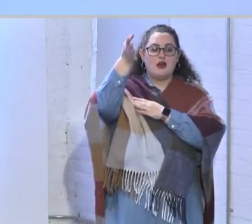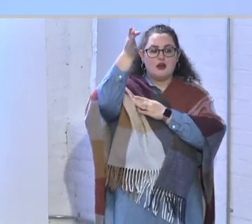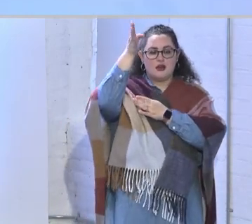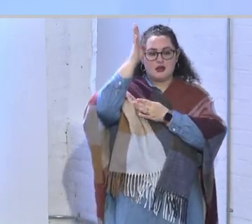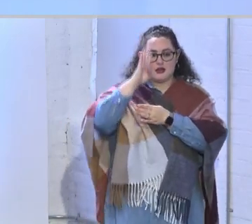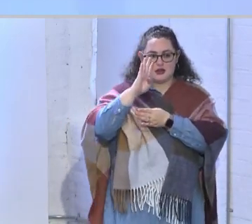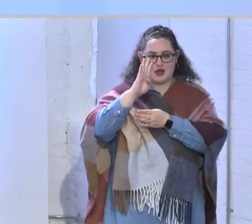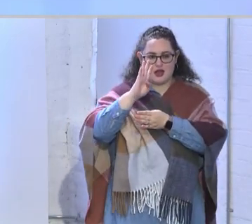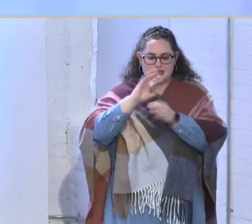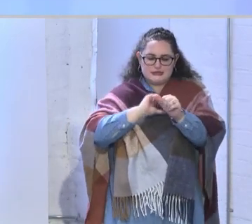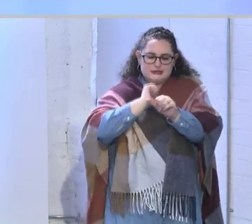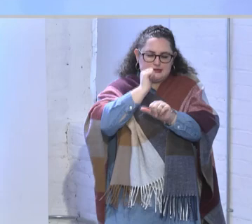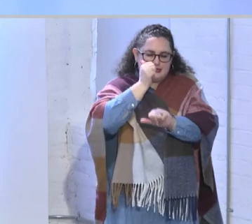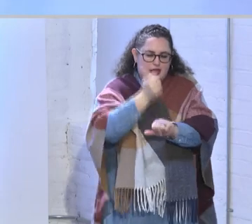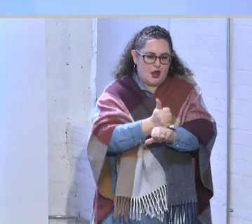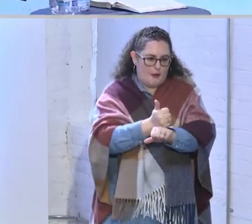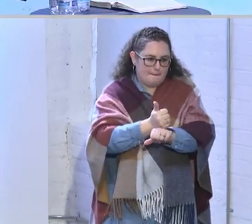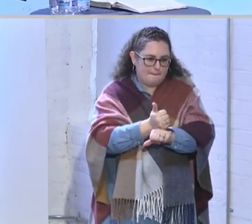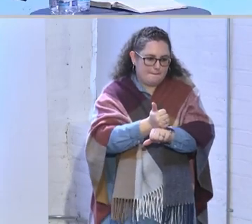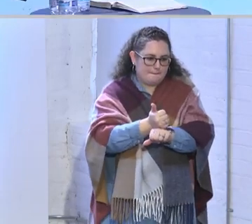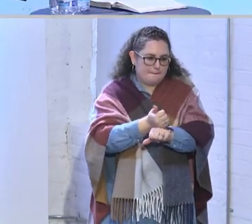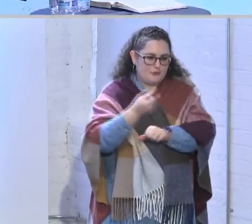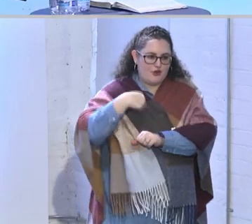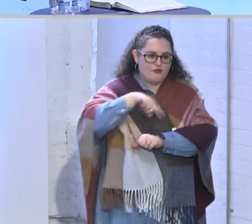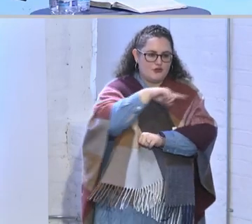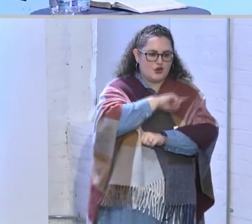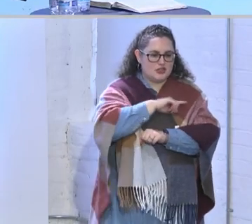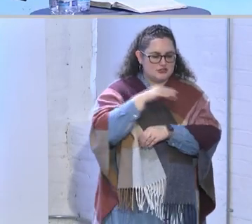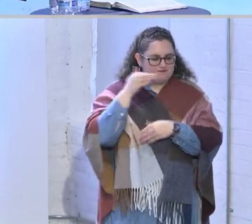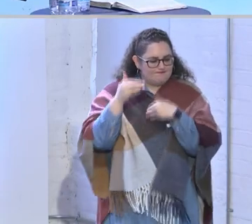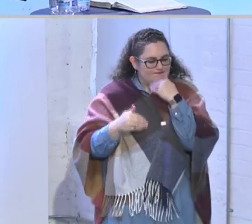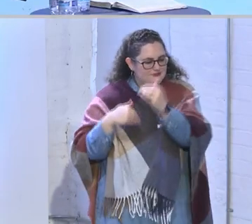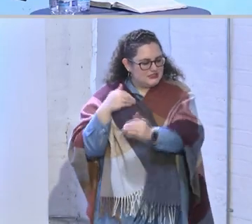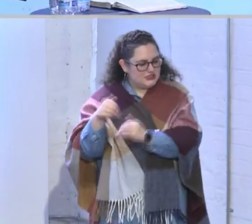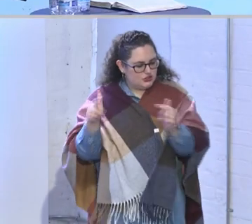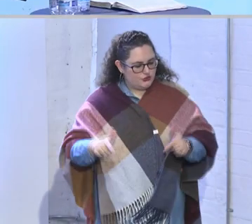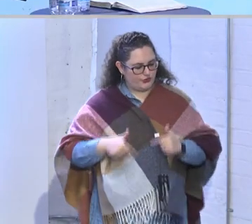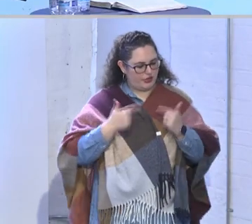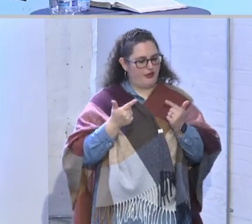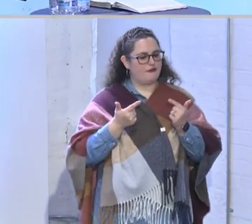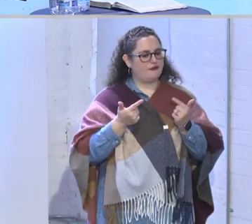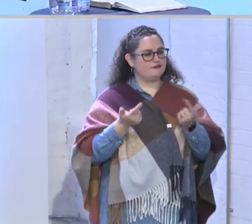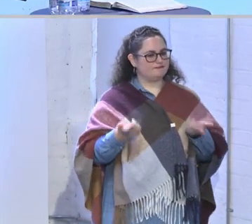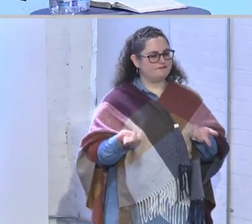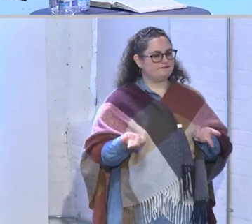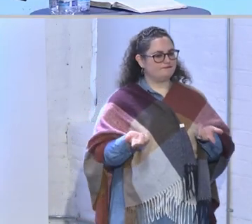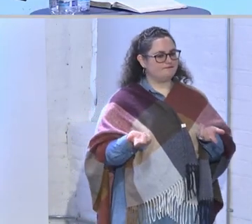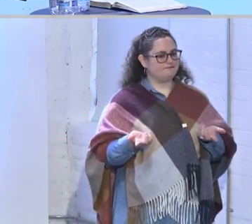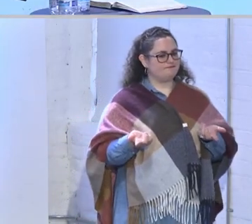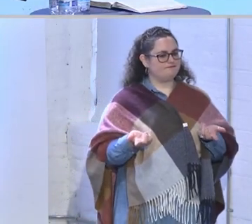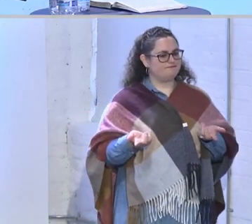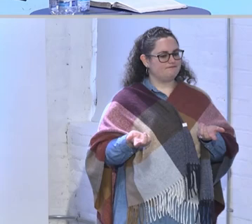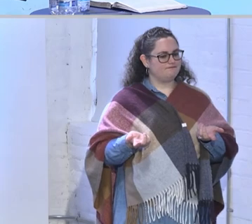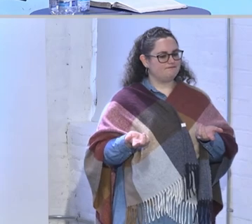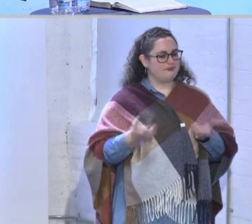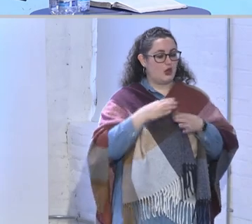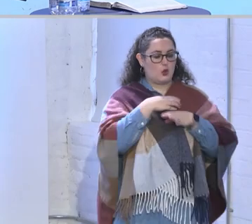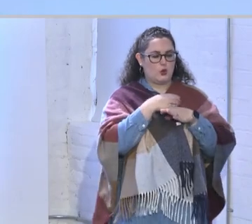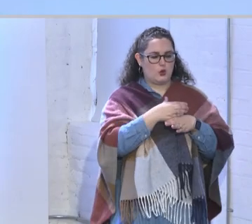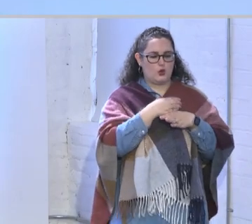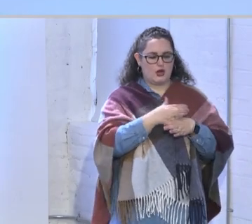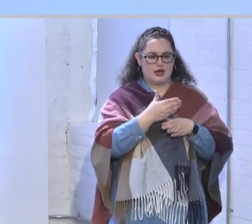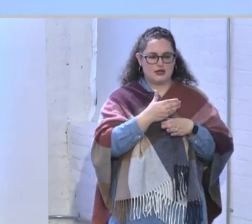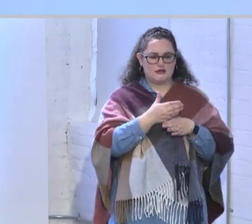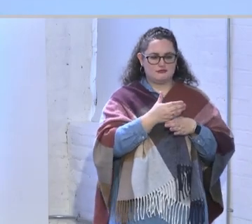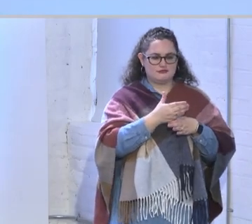stage for flourishing, right? It's God. So, and that's because he created us and created